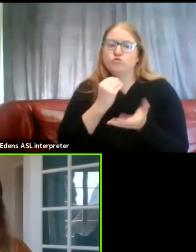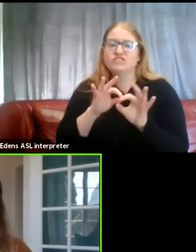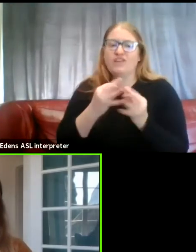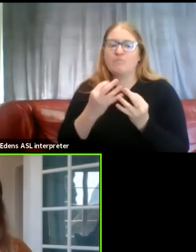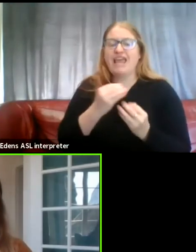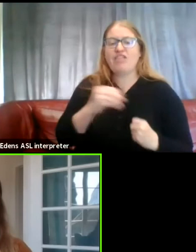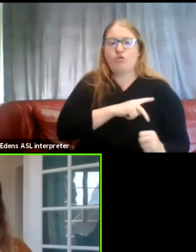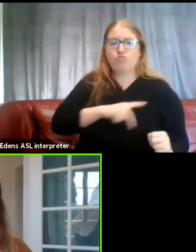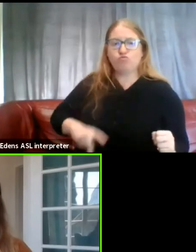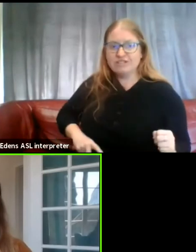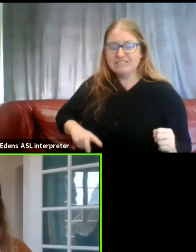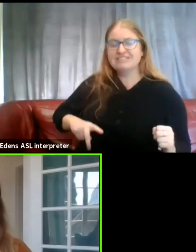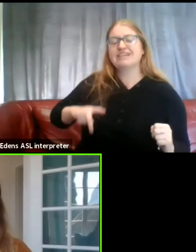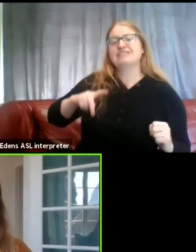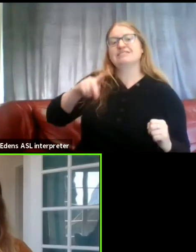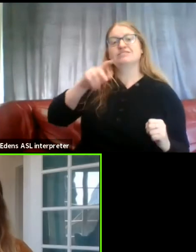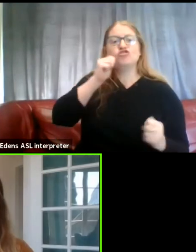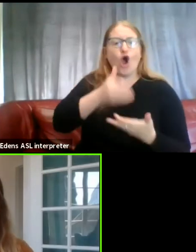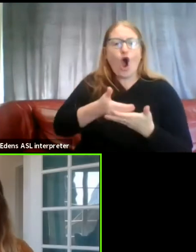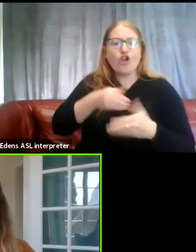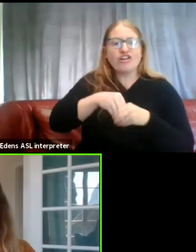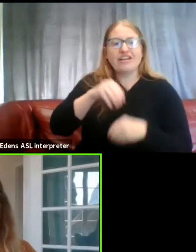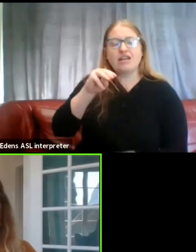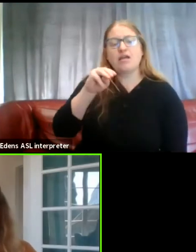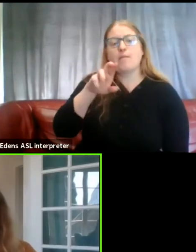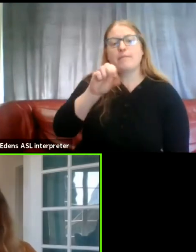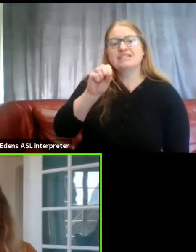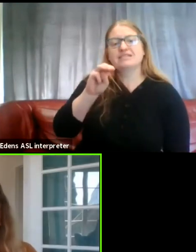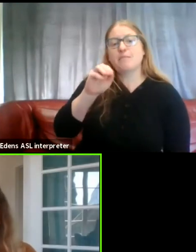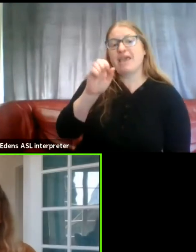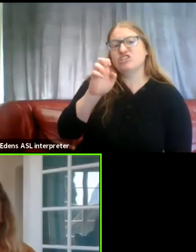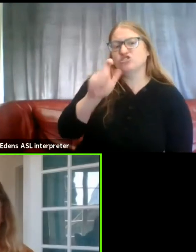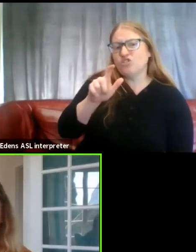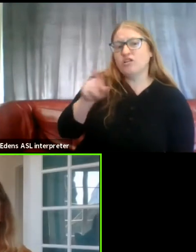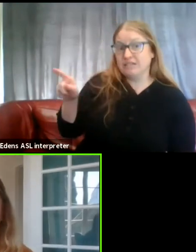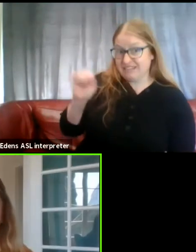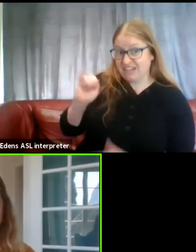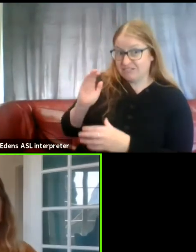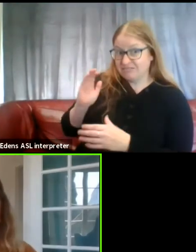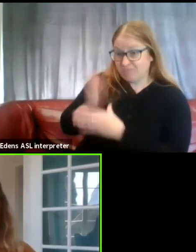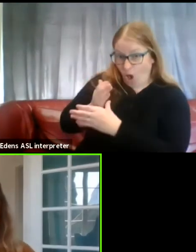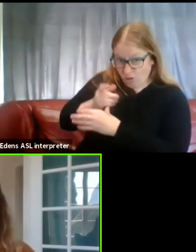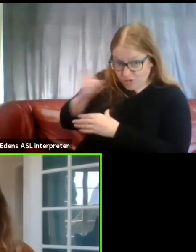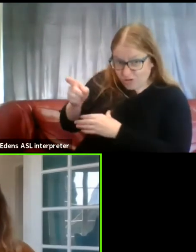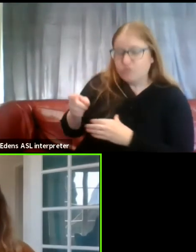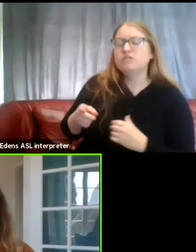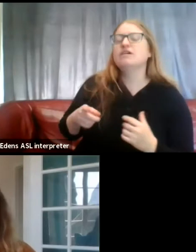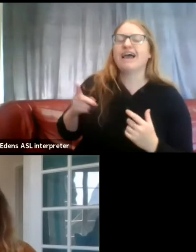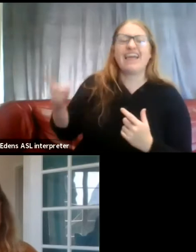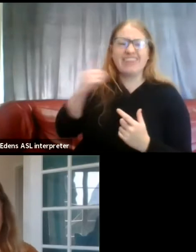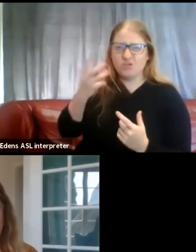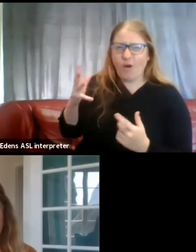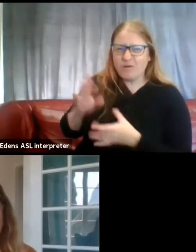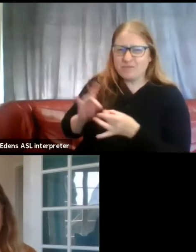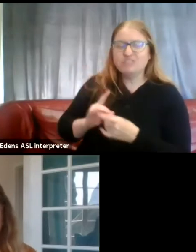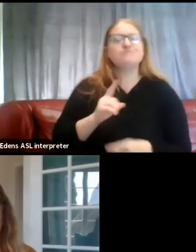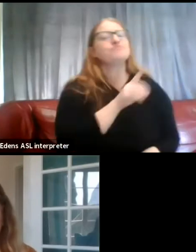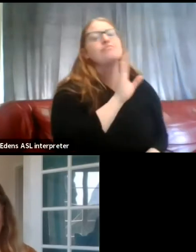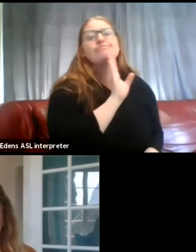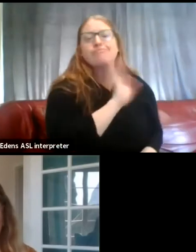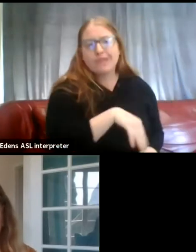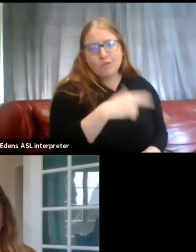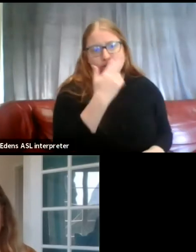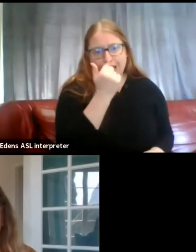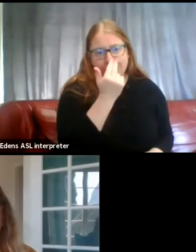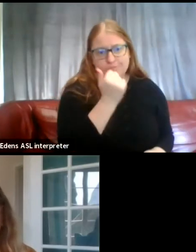Marvelous Mrs. Maisel really made me cringe. Did they disturb you at all? And you did say that. Well, you know what's funny about it is